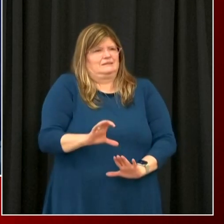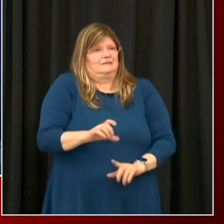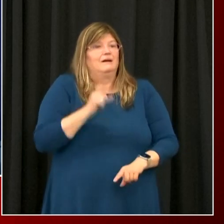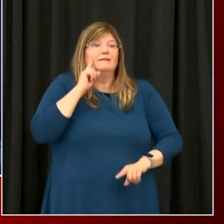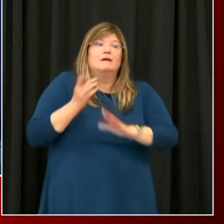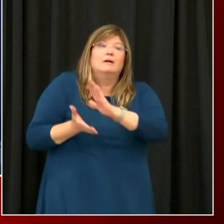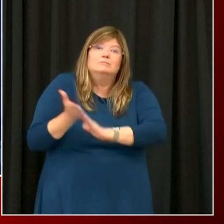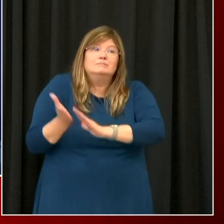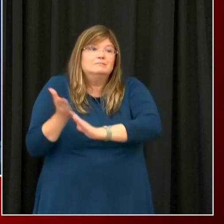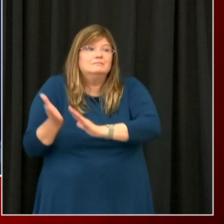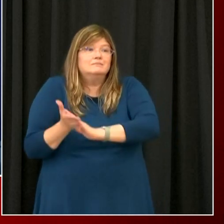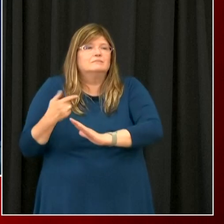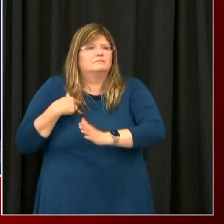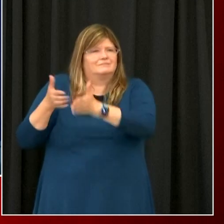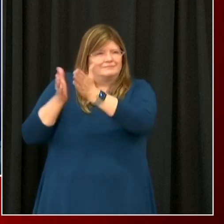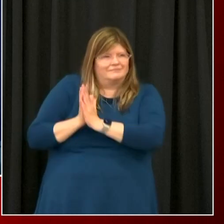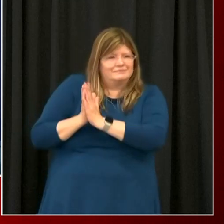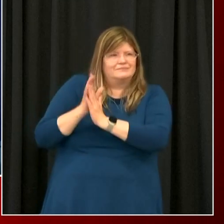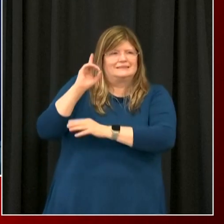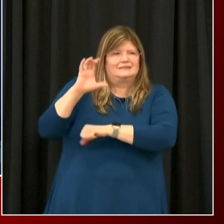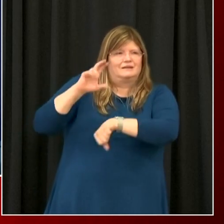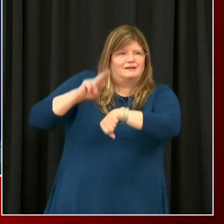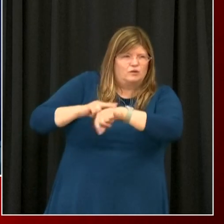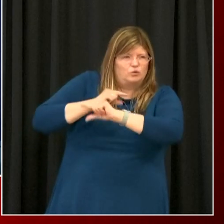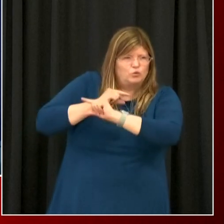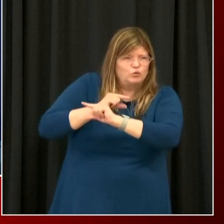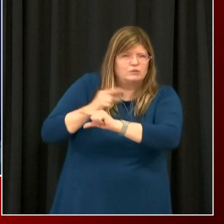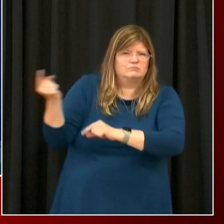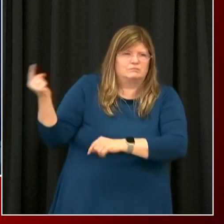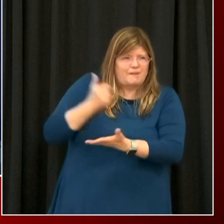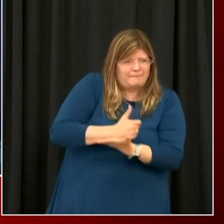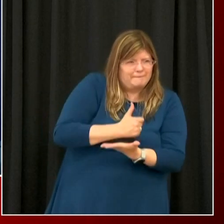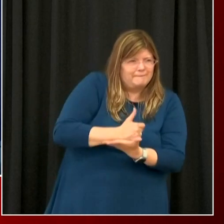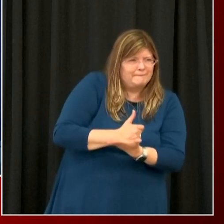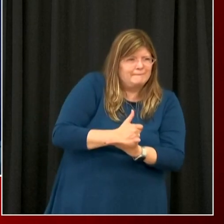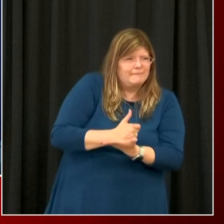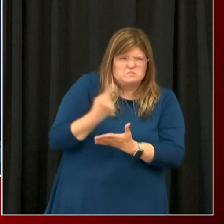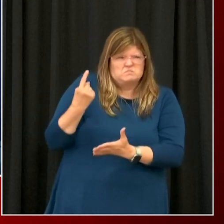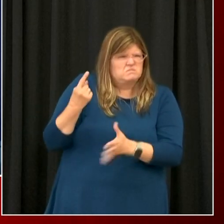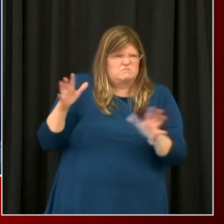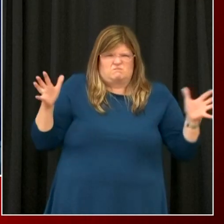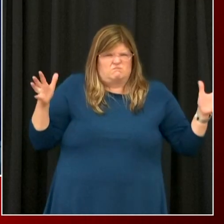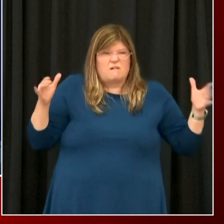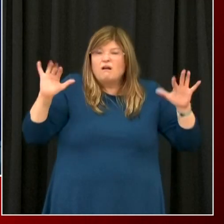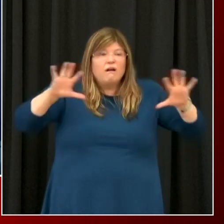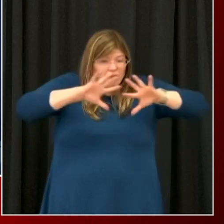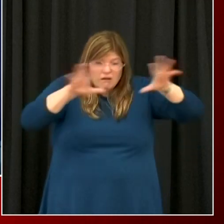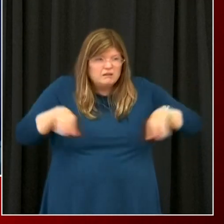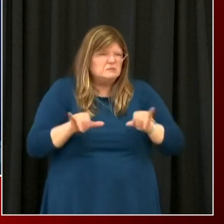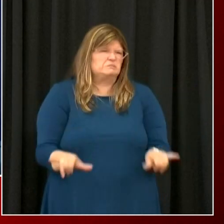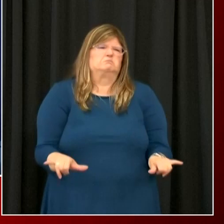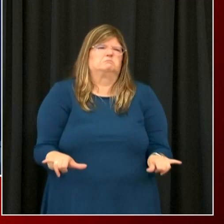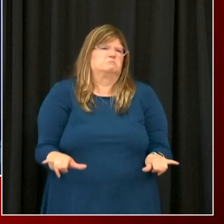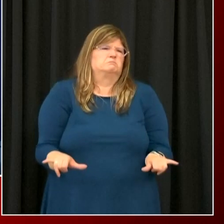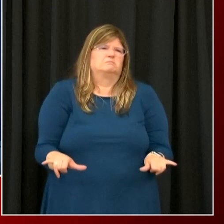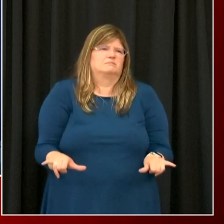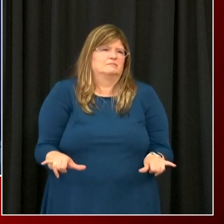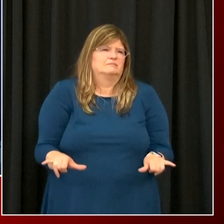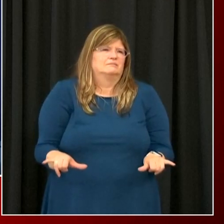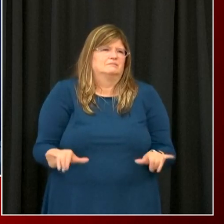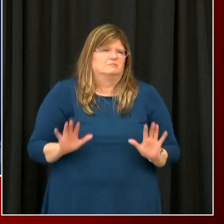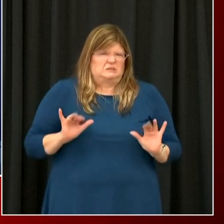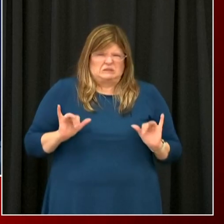the D.C. National Guard to assist, and I don't think we've wavered from that since day one. That has been